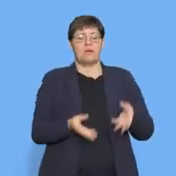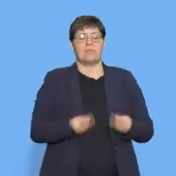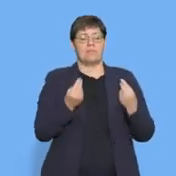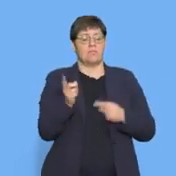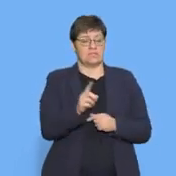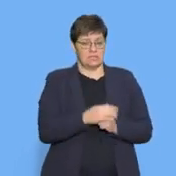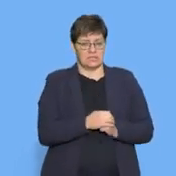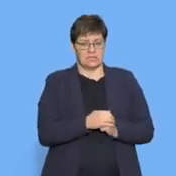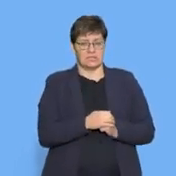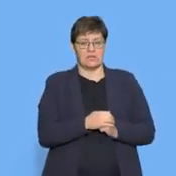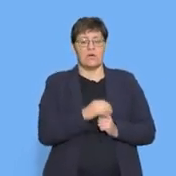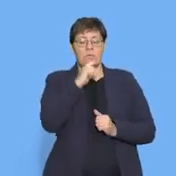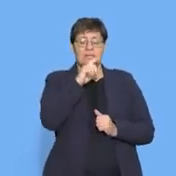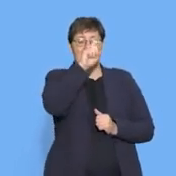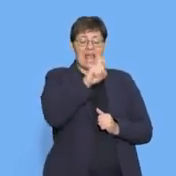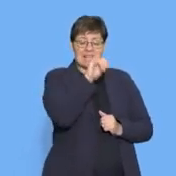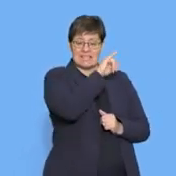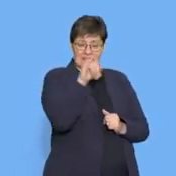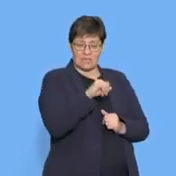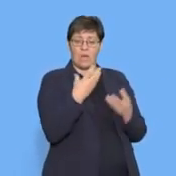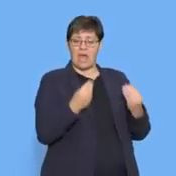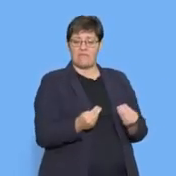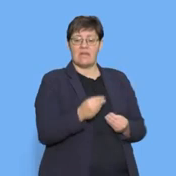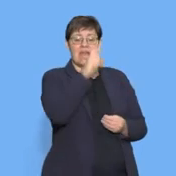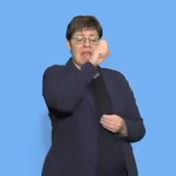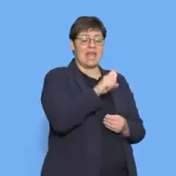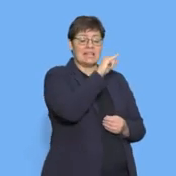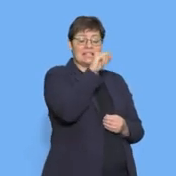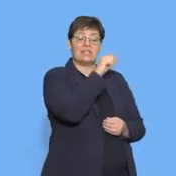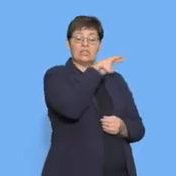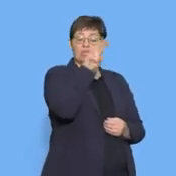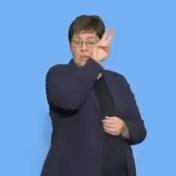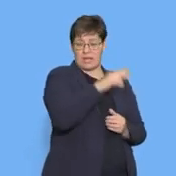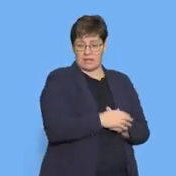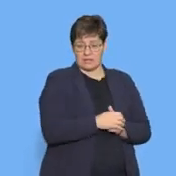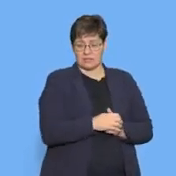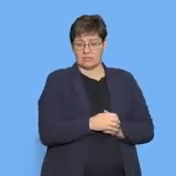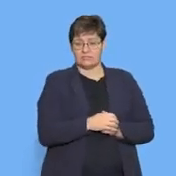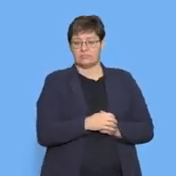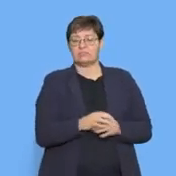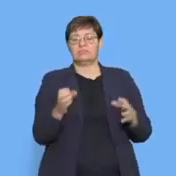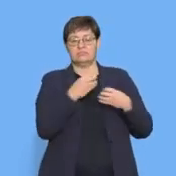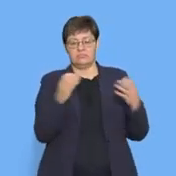up. Remember, we're looking to find xz. What we have on the board at the moment is xz squared.